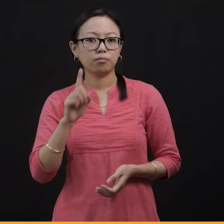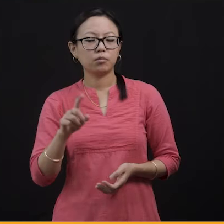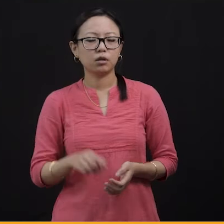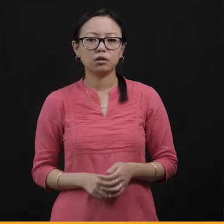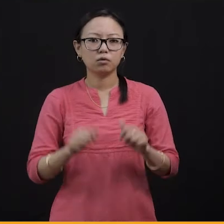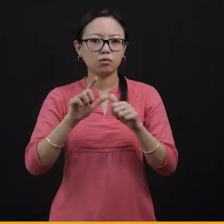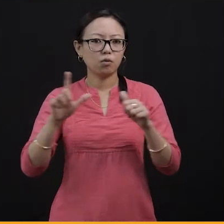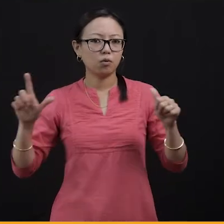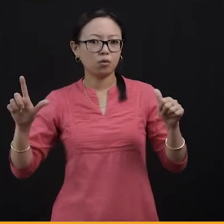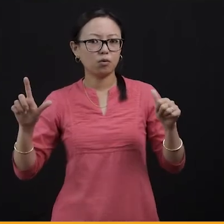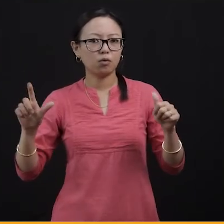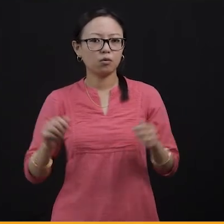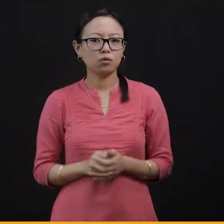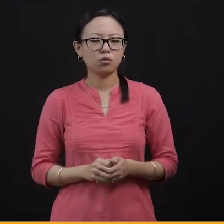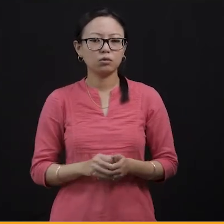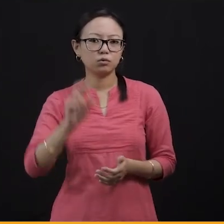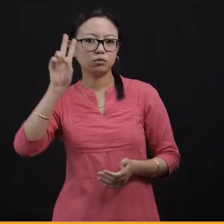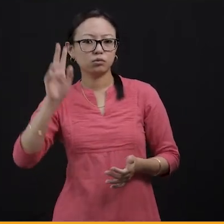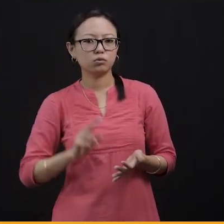magnet will have two poles.